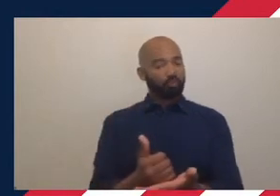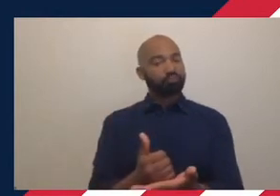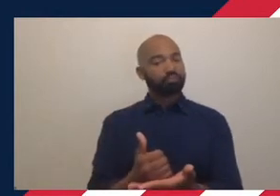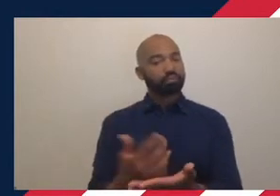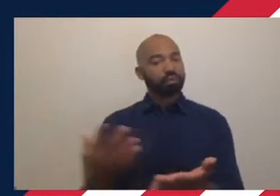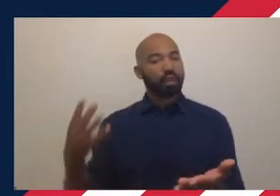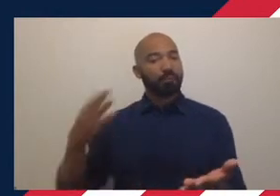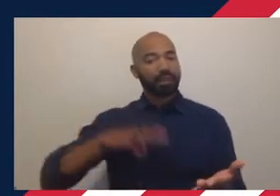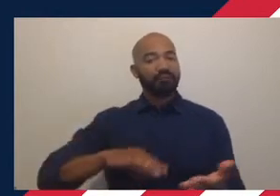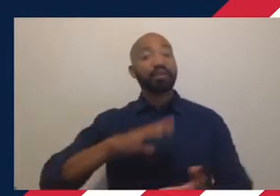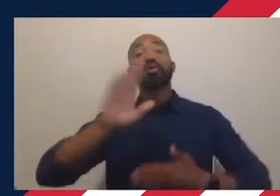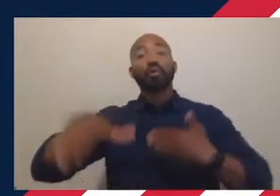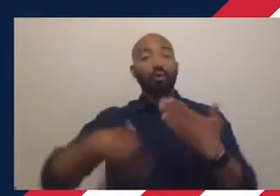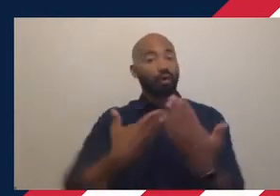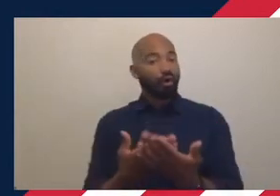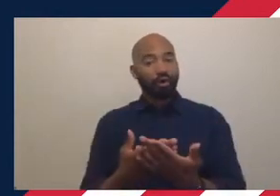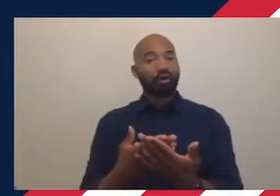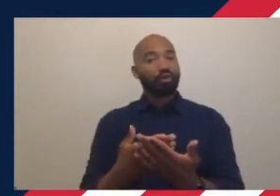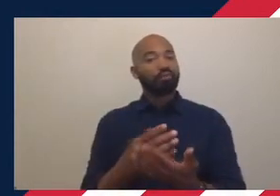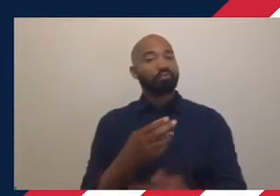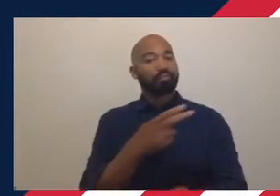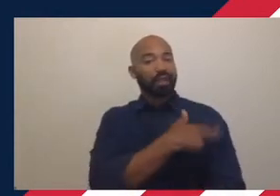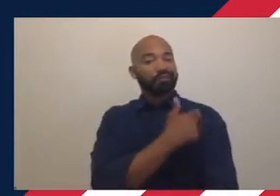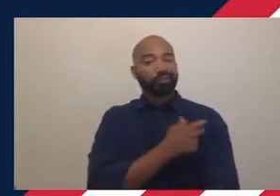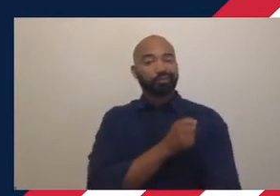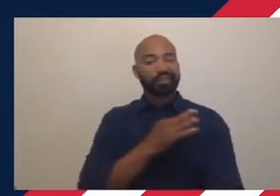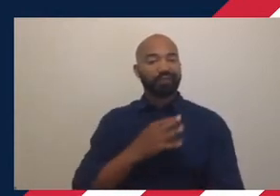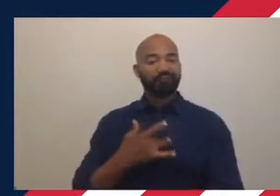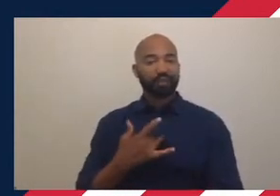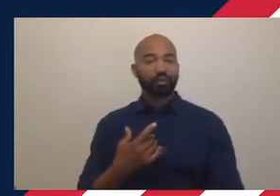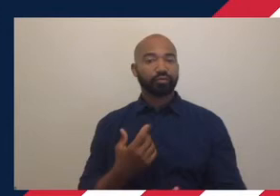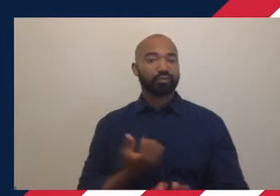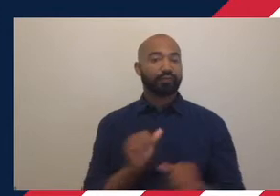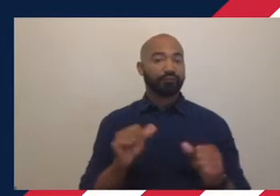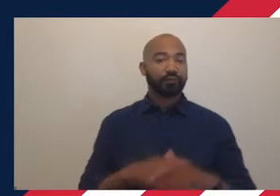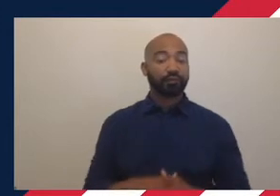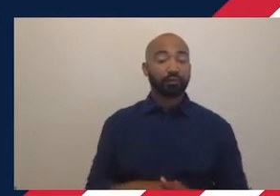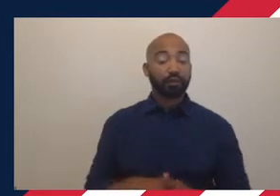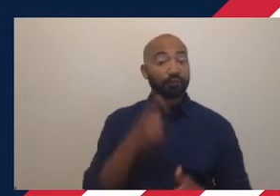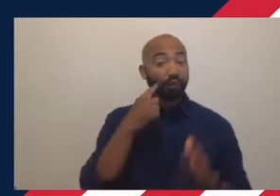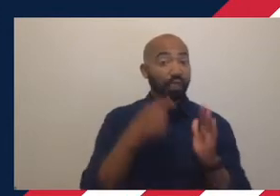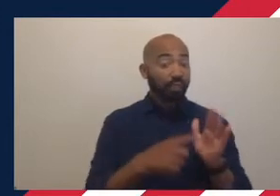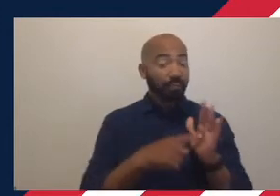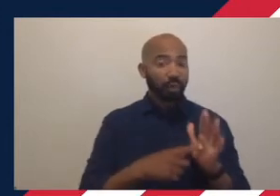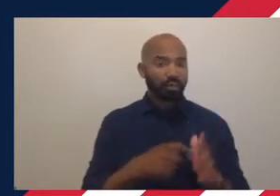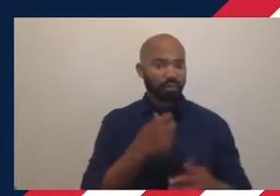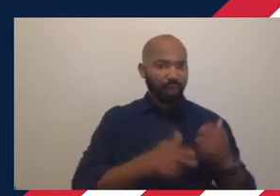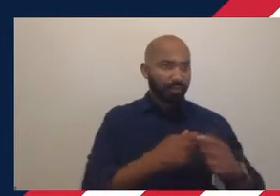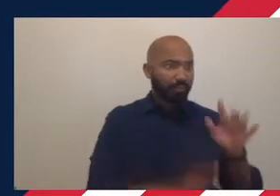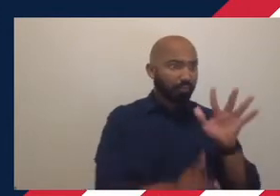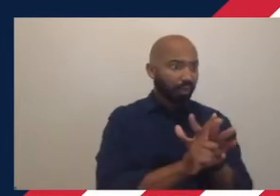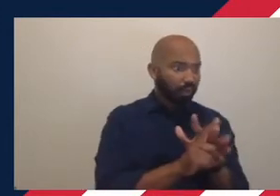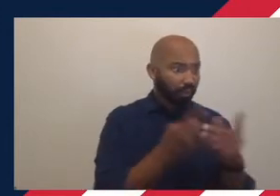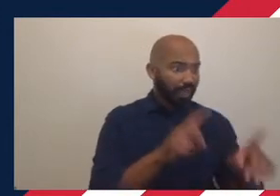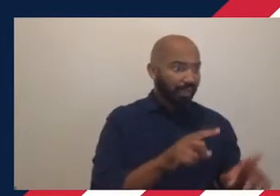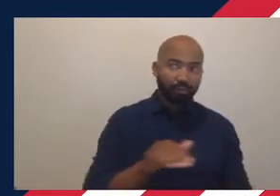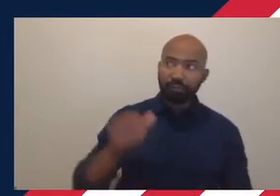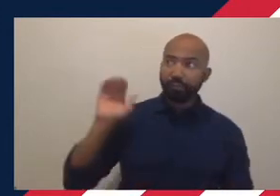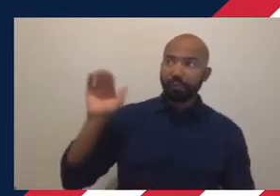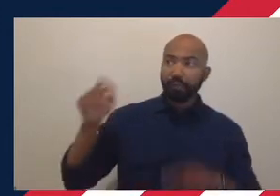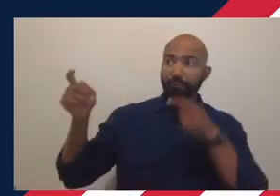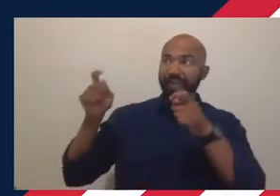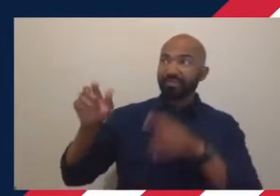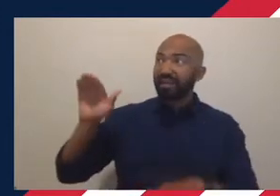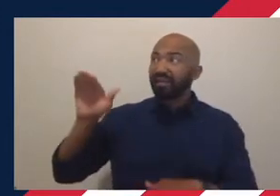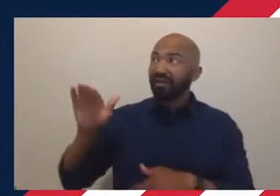hospital staff feel safer, is if they have a problem, they feel management will help back them and make them feel